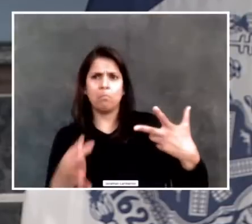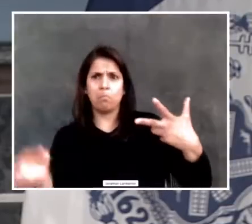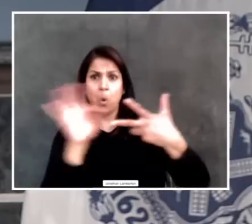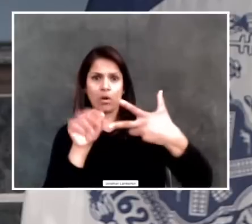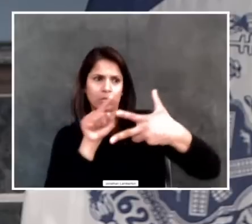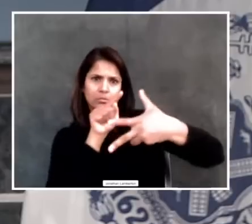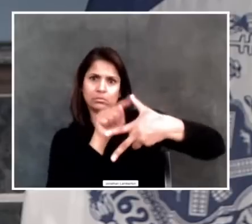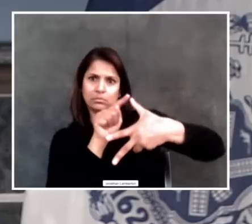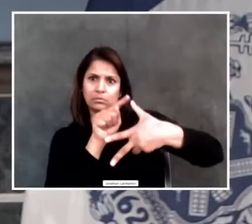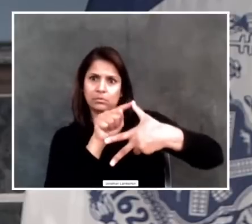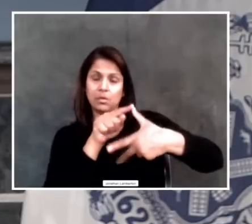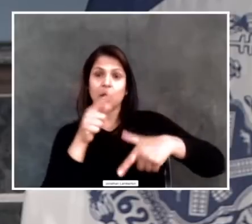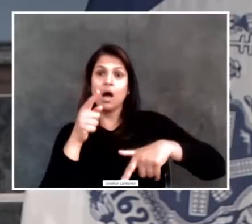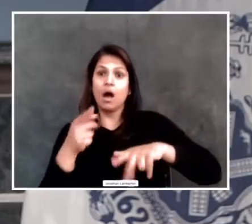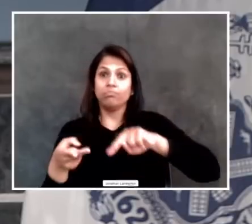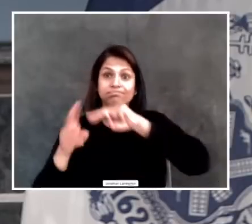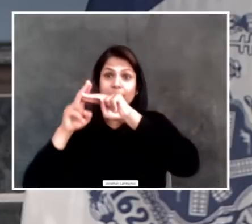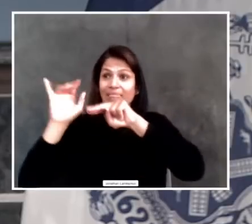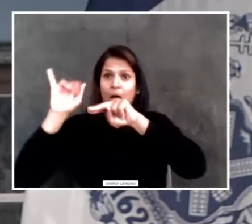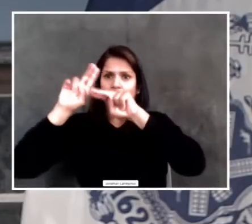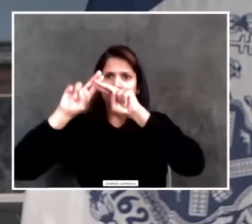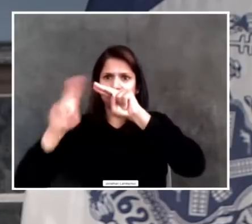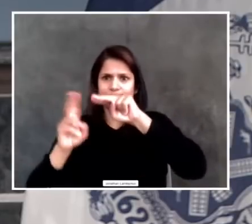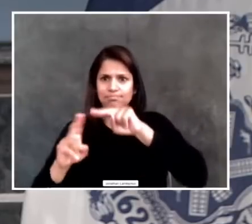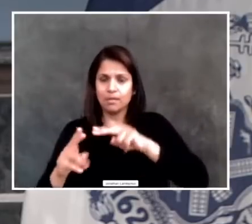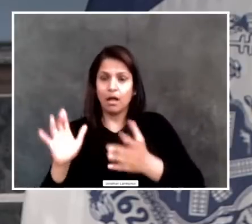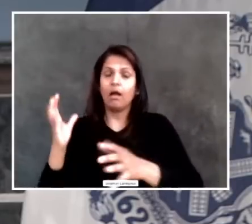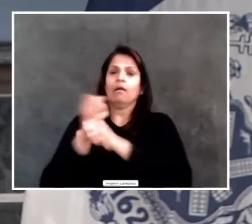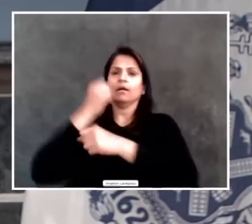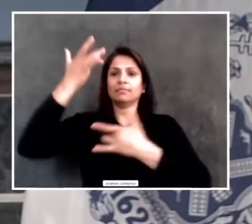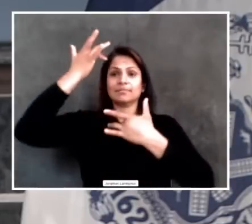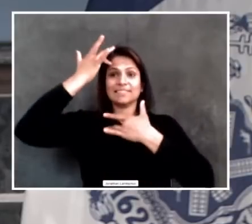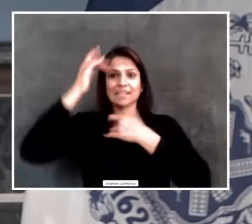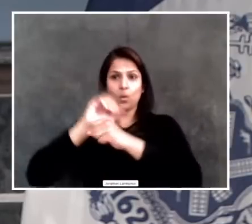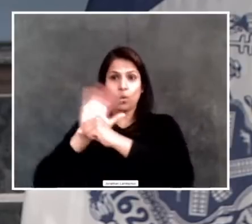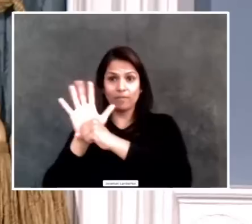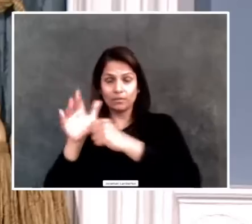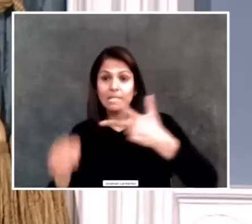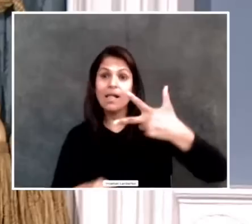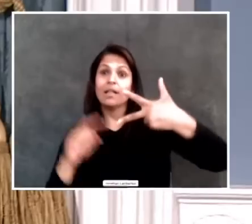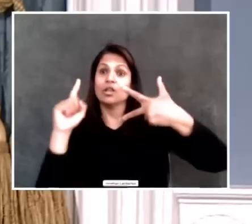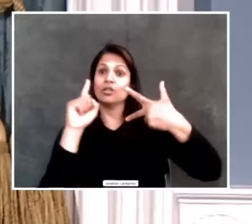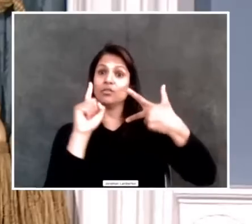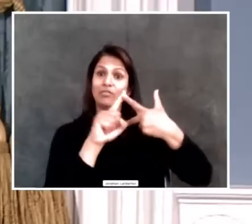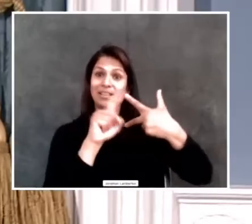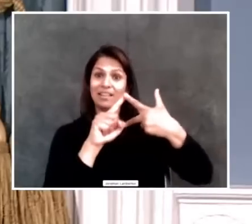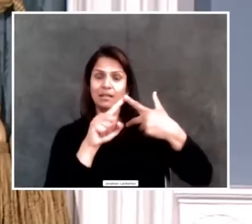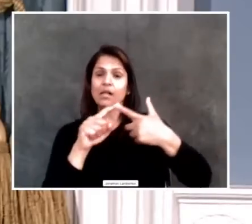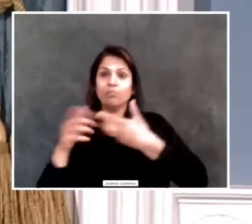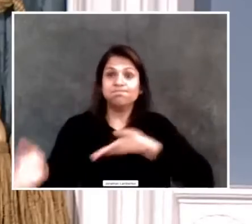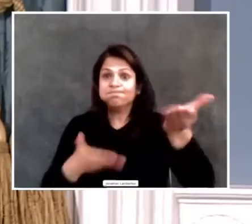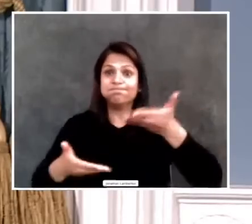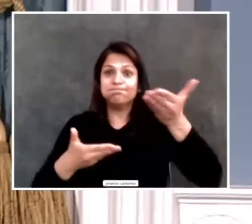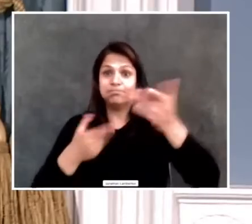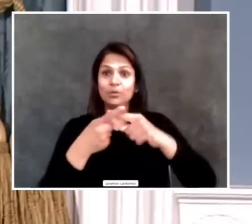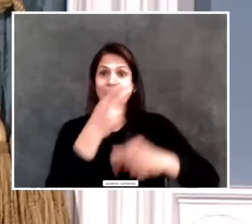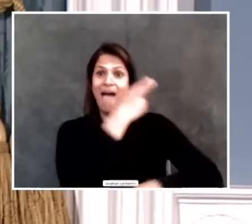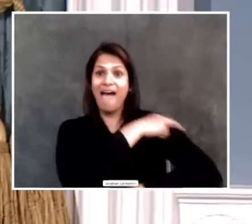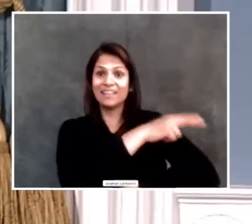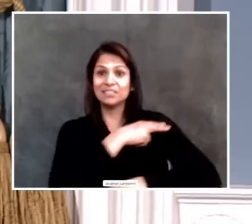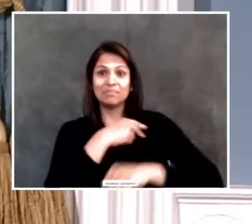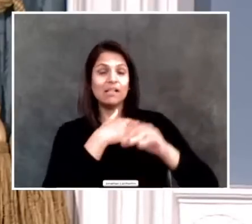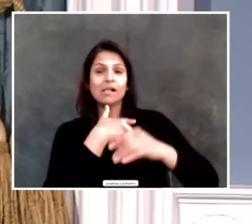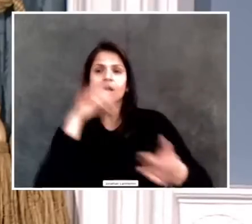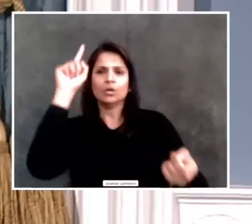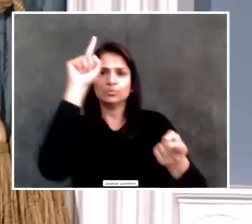just because of the sheer nature of the crisis we're going through. So, Mr. Mayor, if I can add to that, I think, Laura, the only other thing that I would